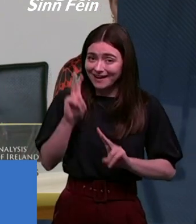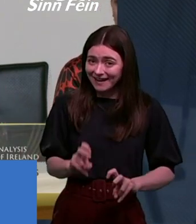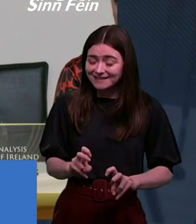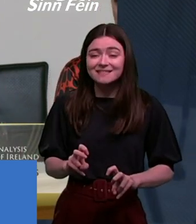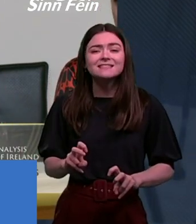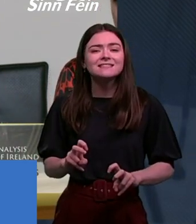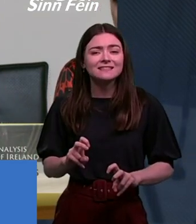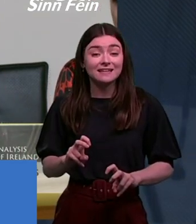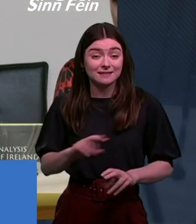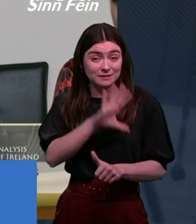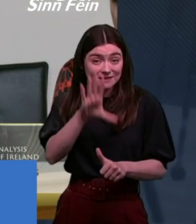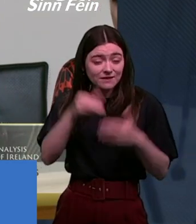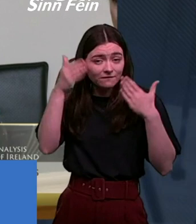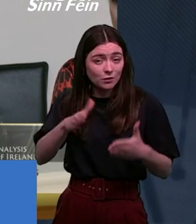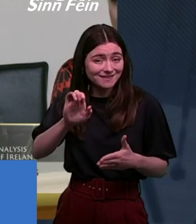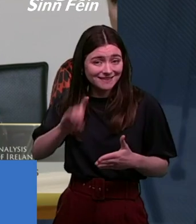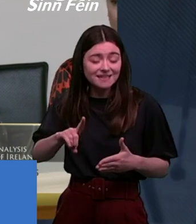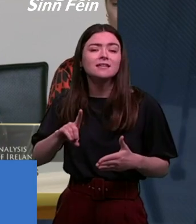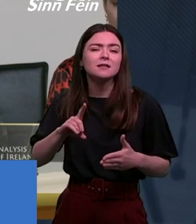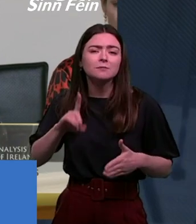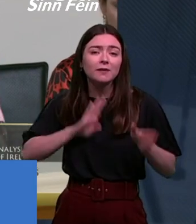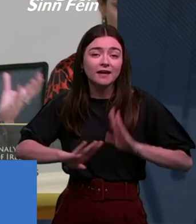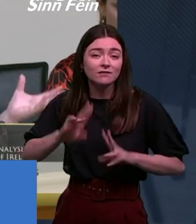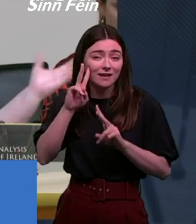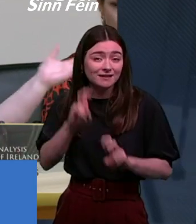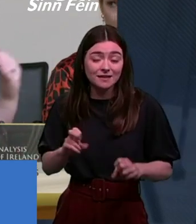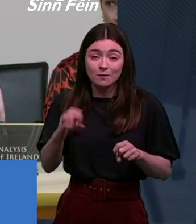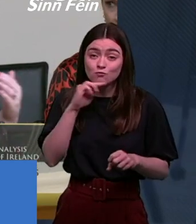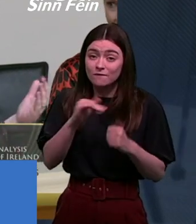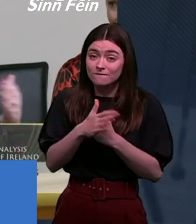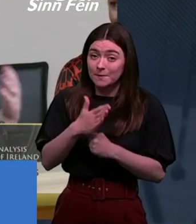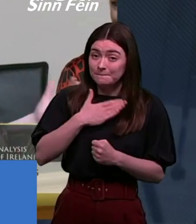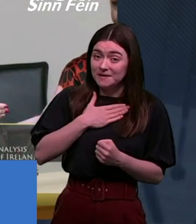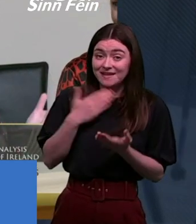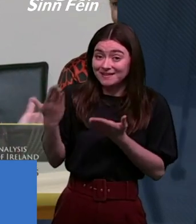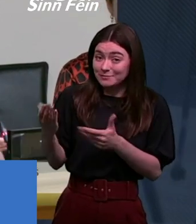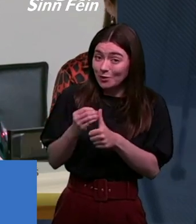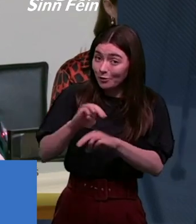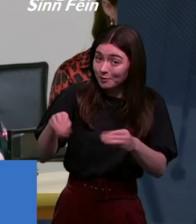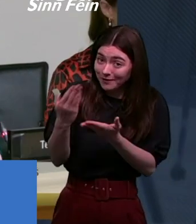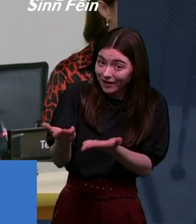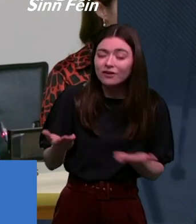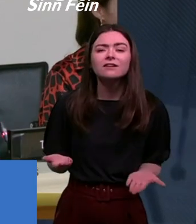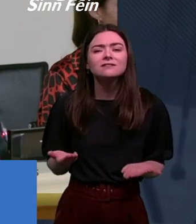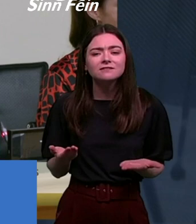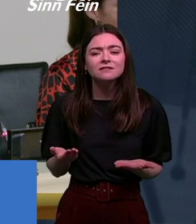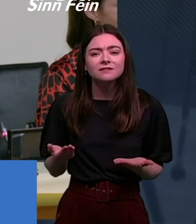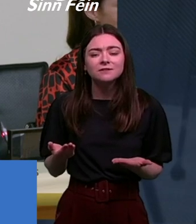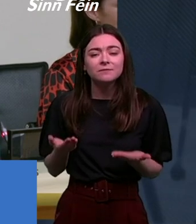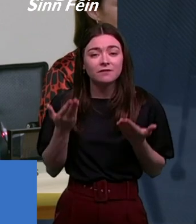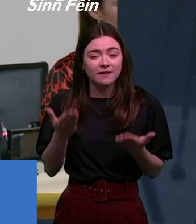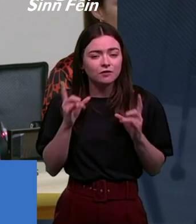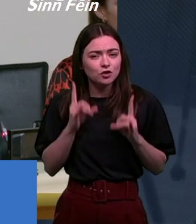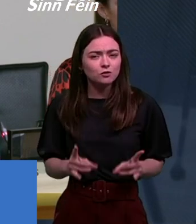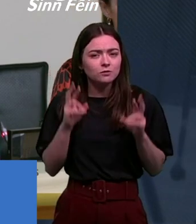an autistic behaviour analyst, it's really important to me and to my fellow people here that the